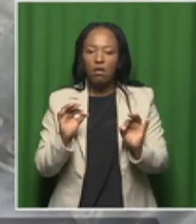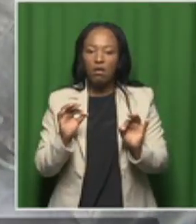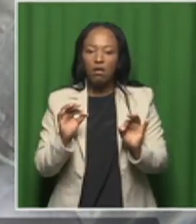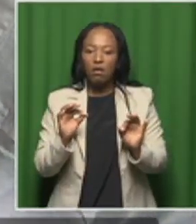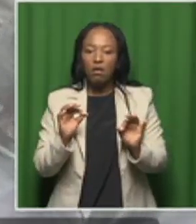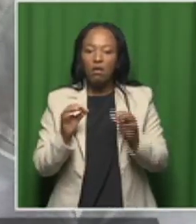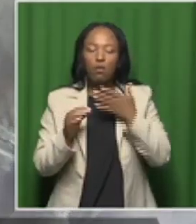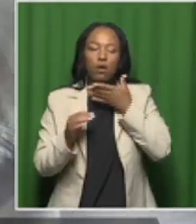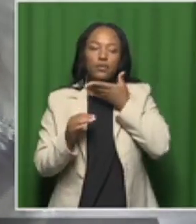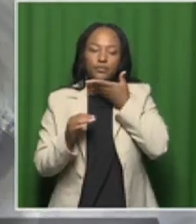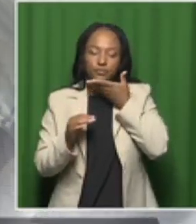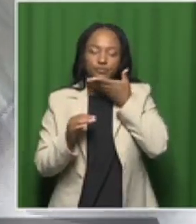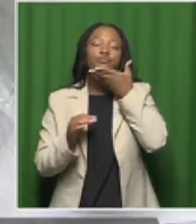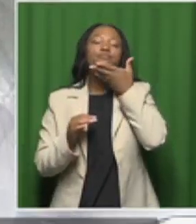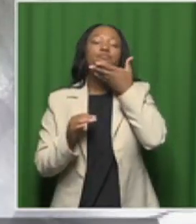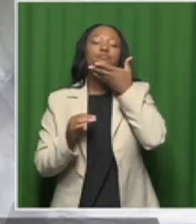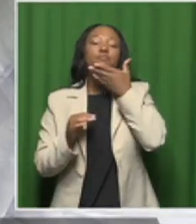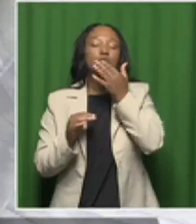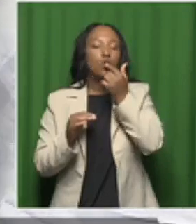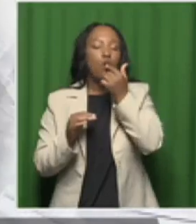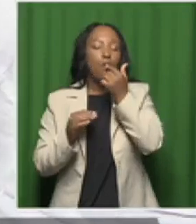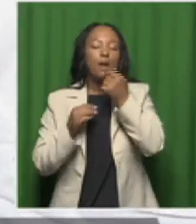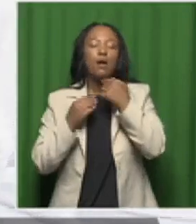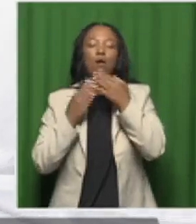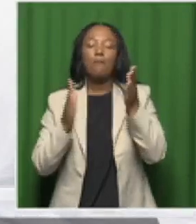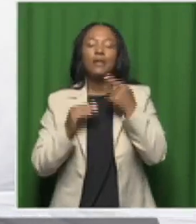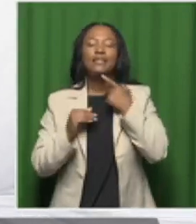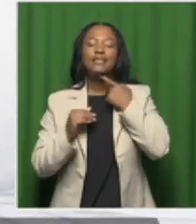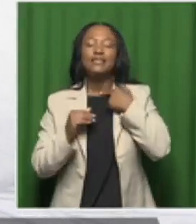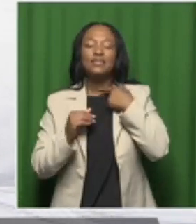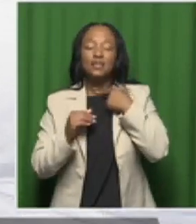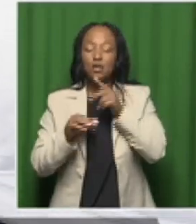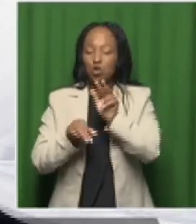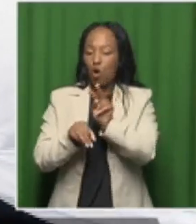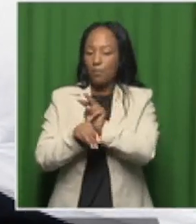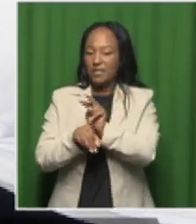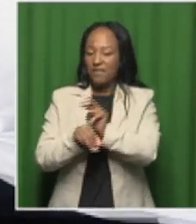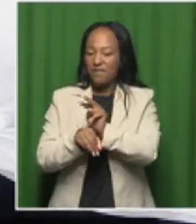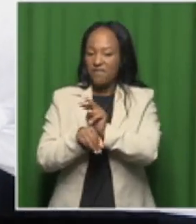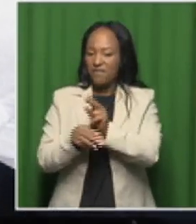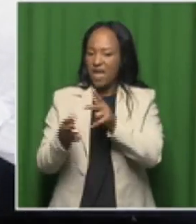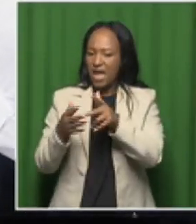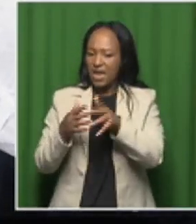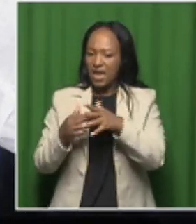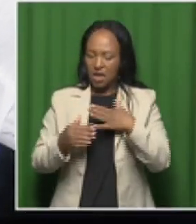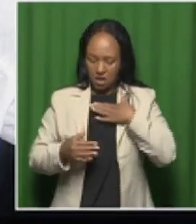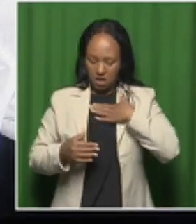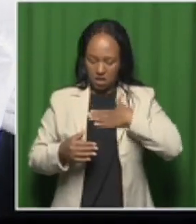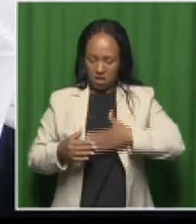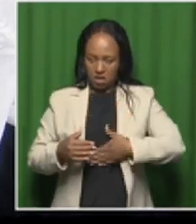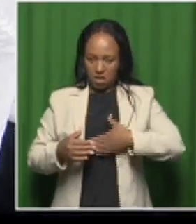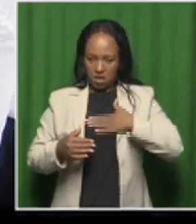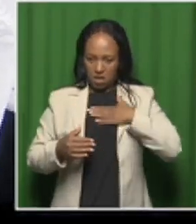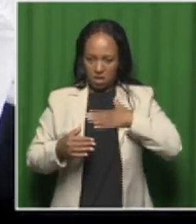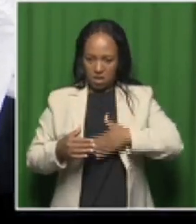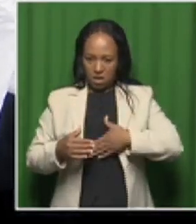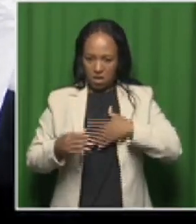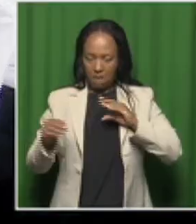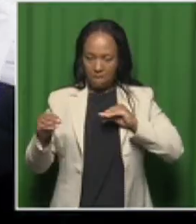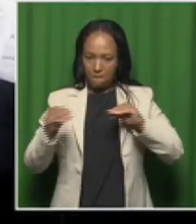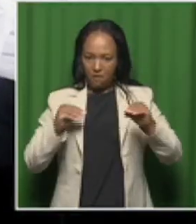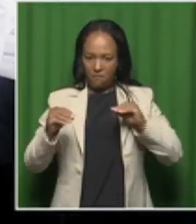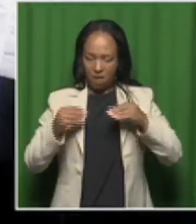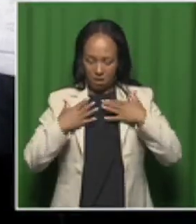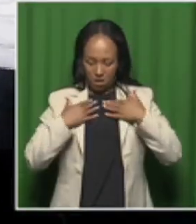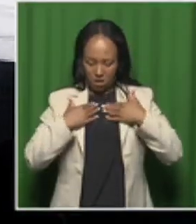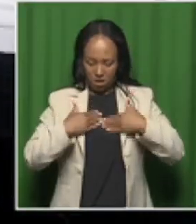chin lift method to open up the airway. As you're doing this, observe any possible chest movement. Observe any possible